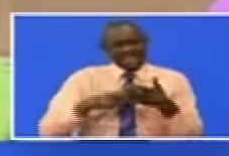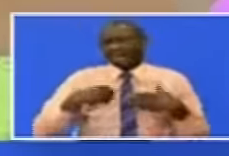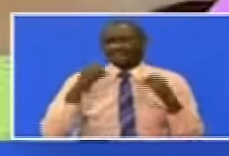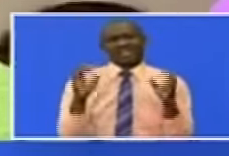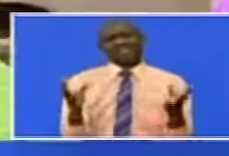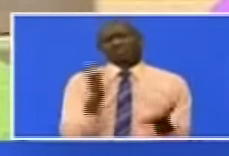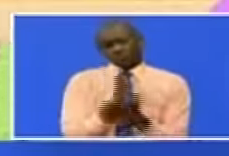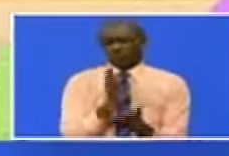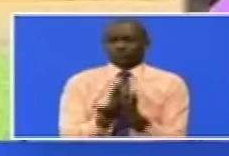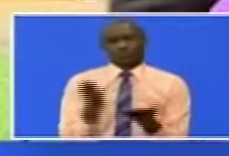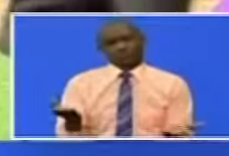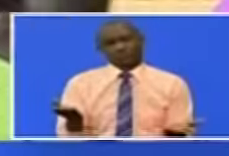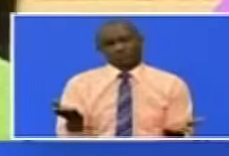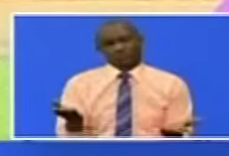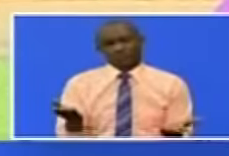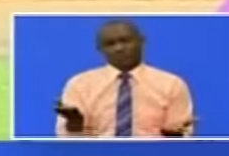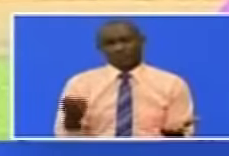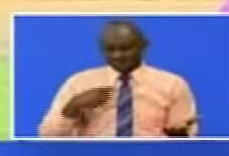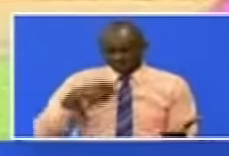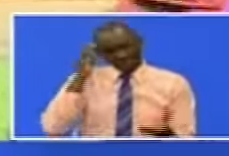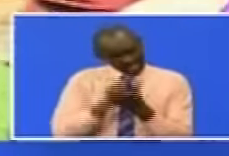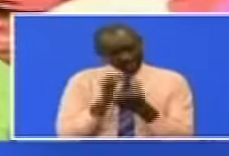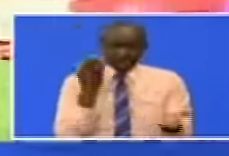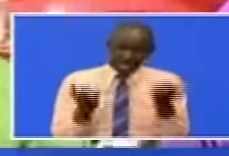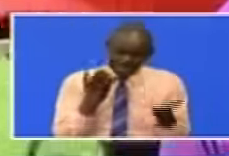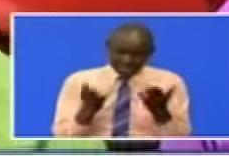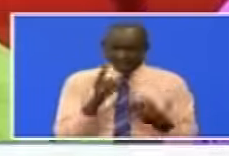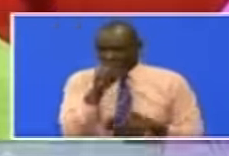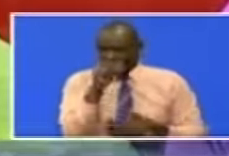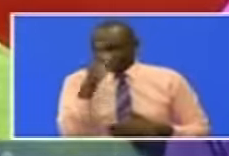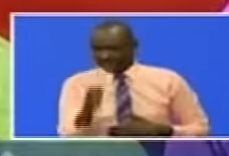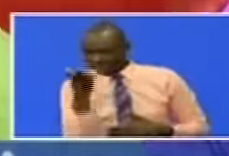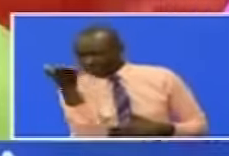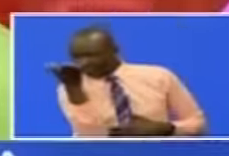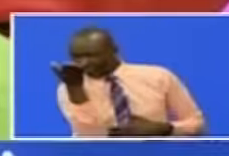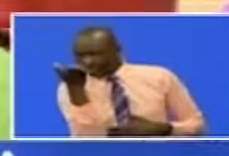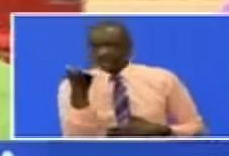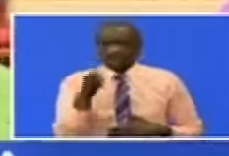And I believe there might be one or two people who